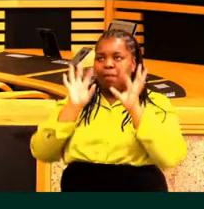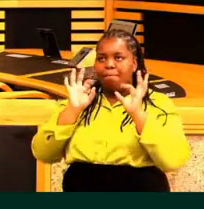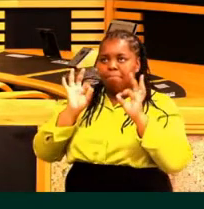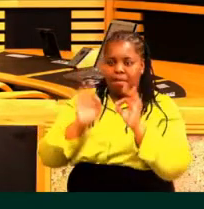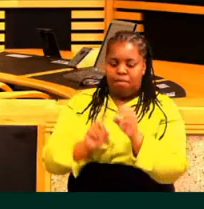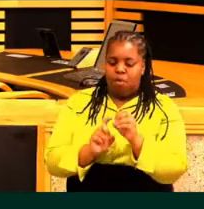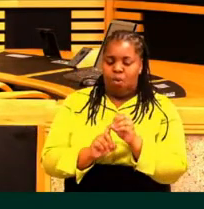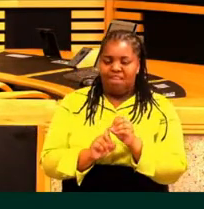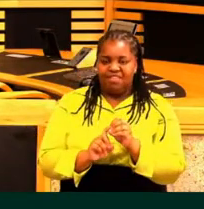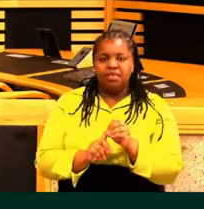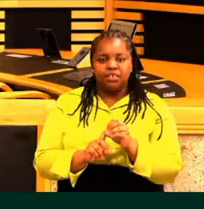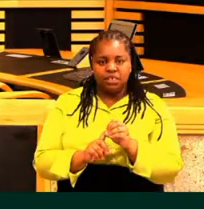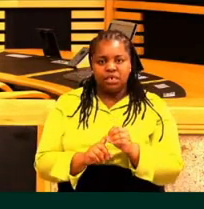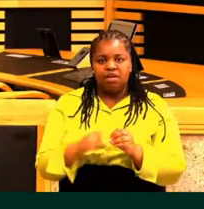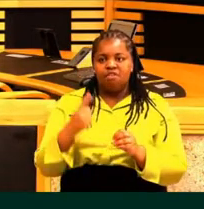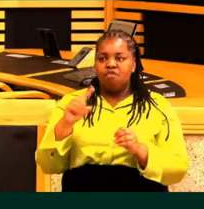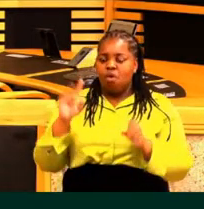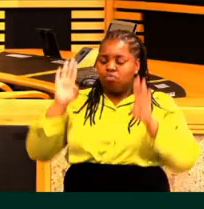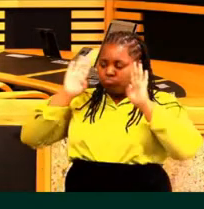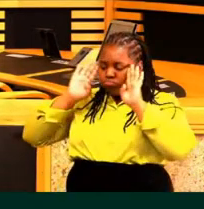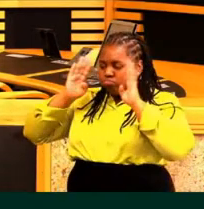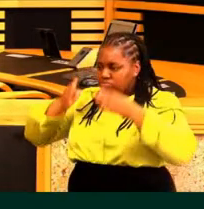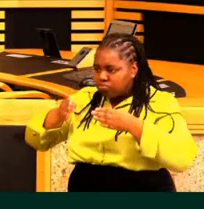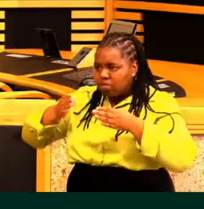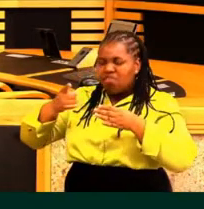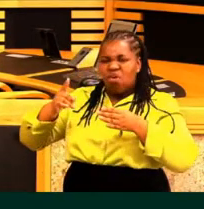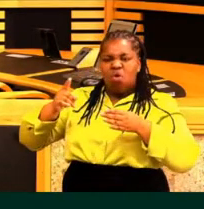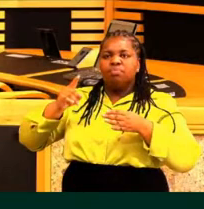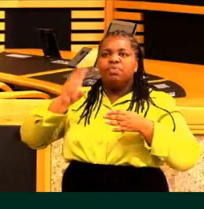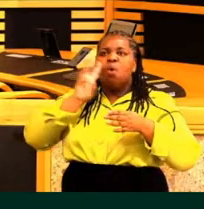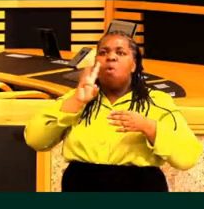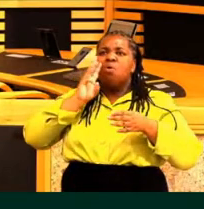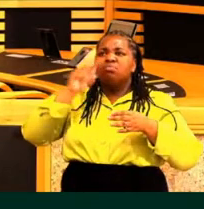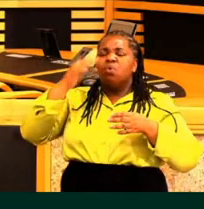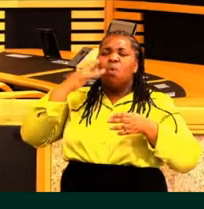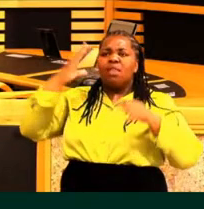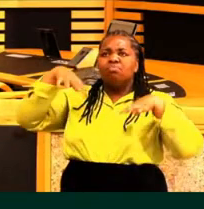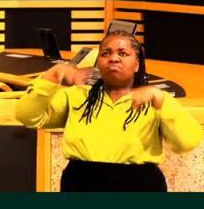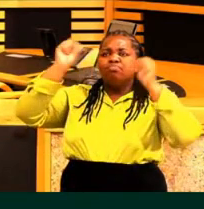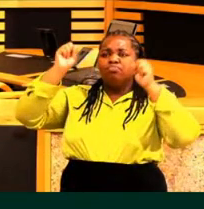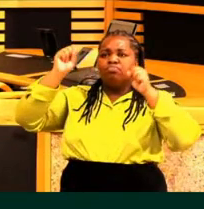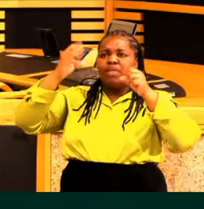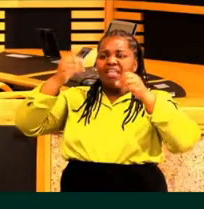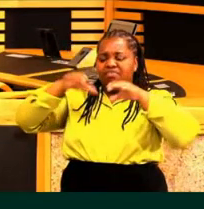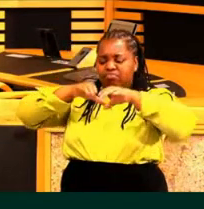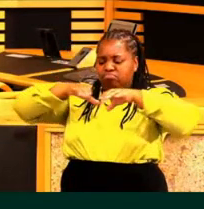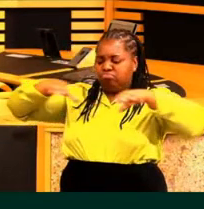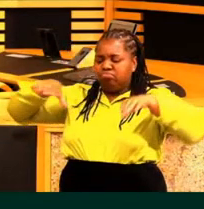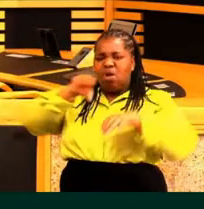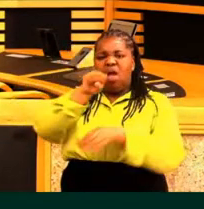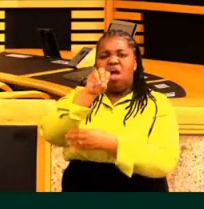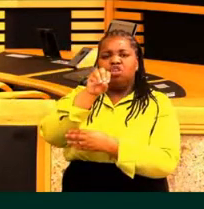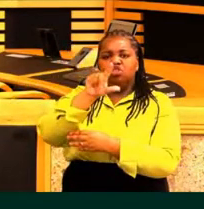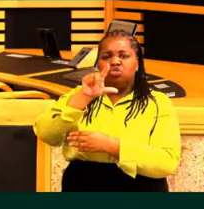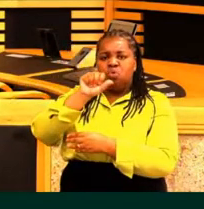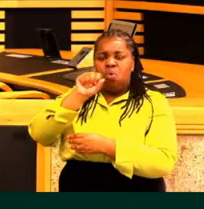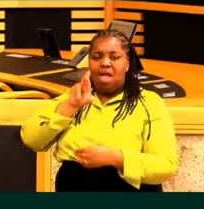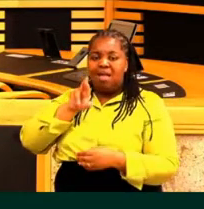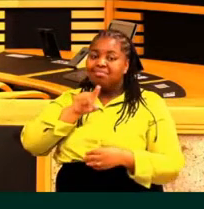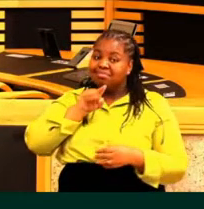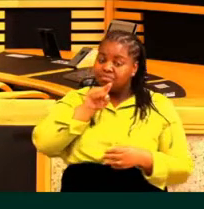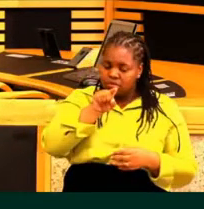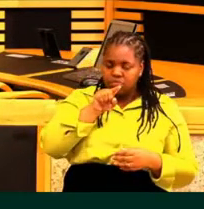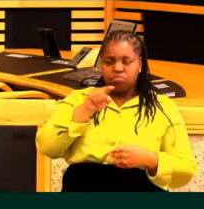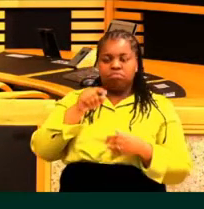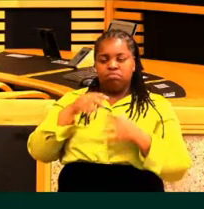development on concentrated solar power plant process controller that is for renewable energy